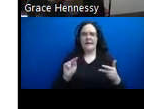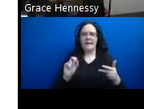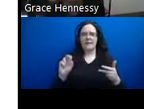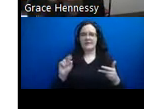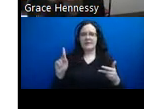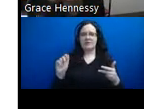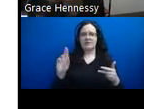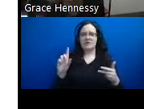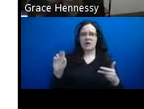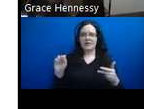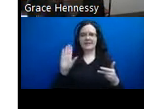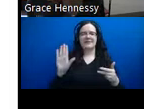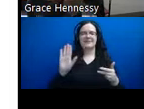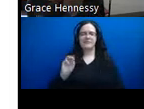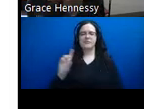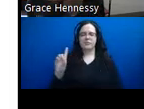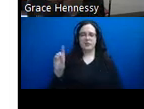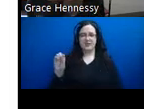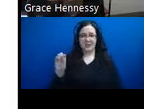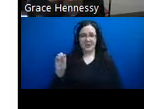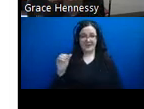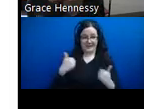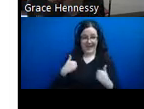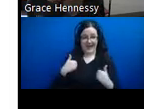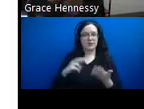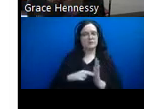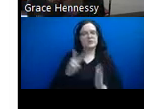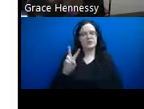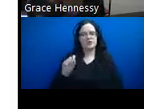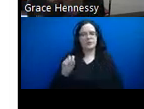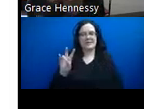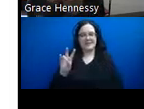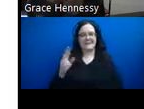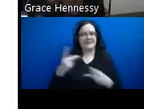is 2.7 times increased risk. Their